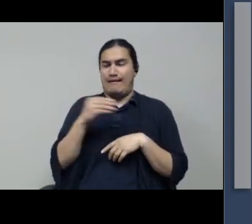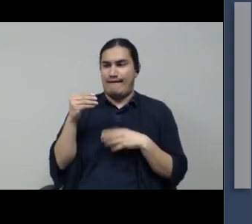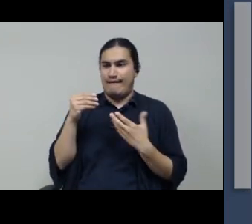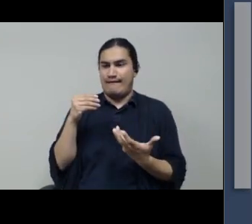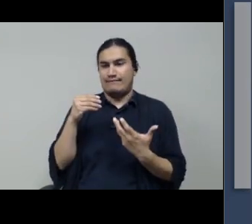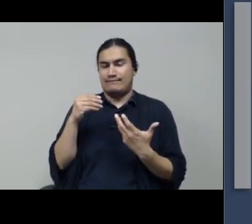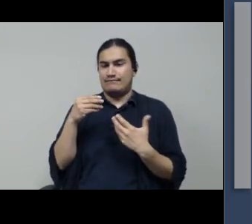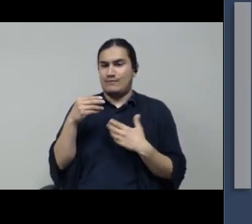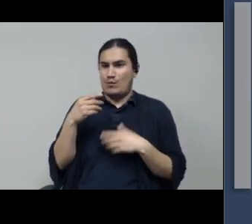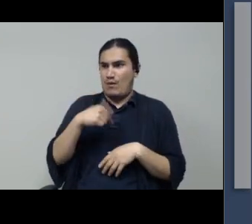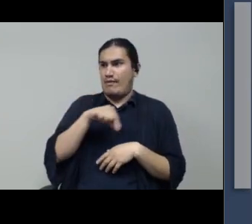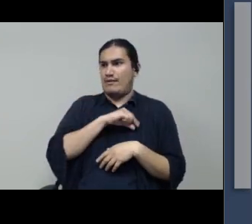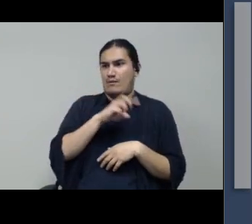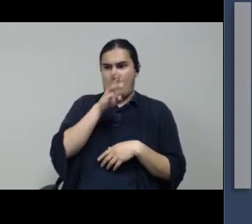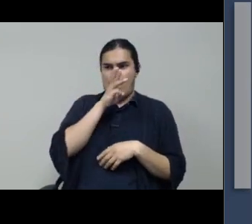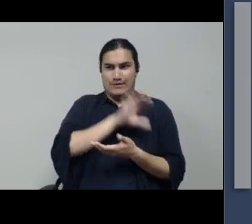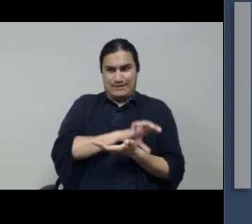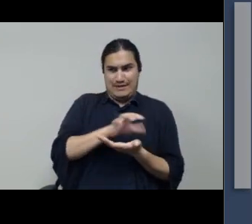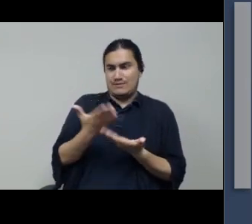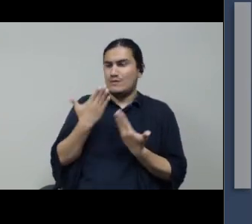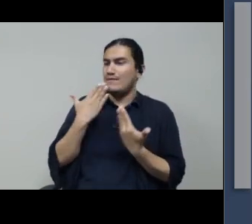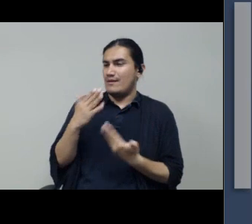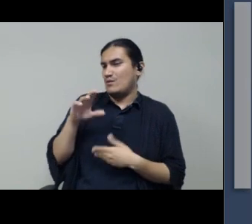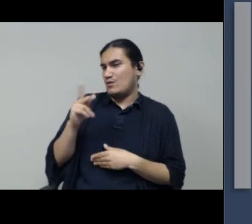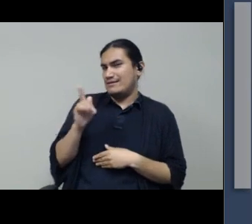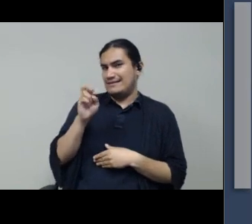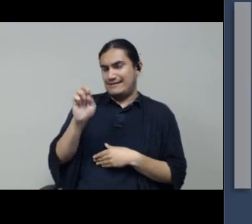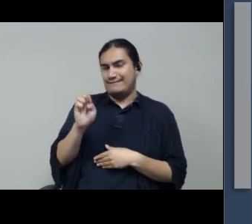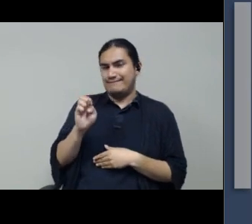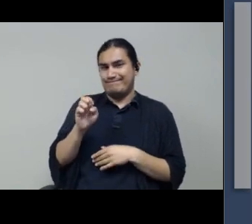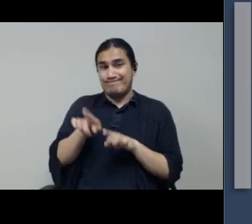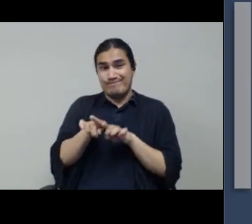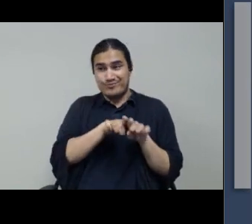high quality water supply. So thanks, Christine. And